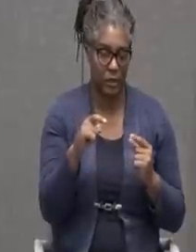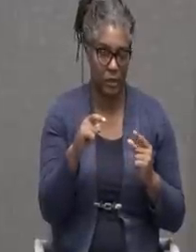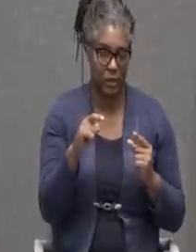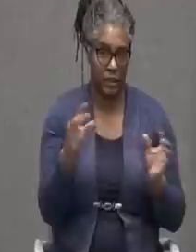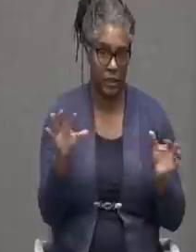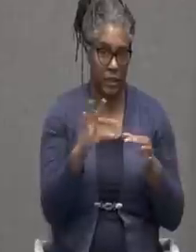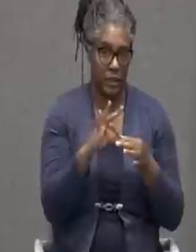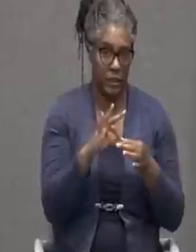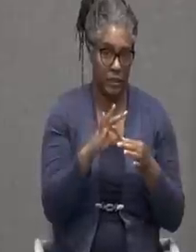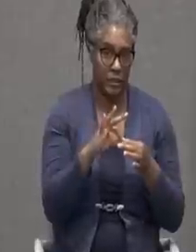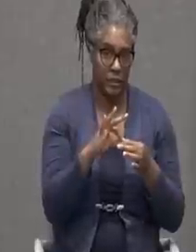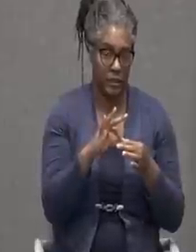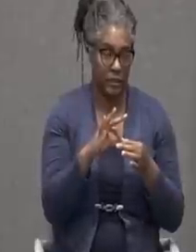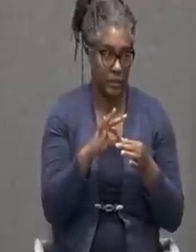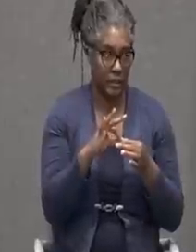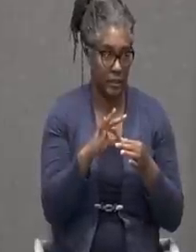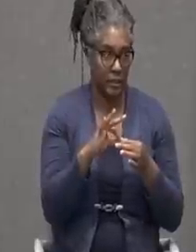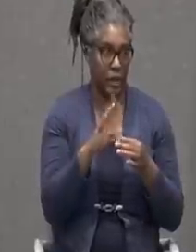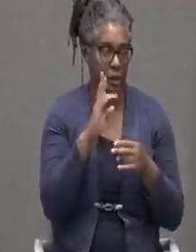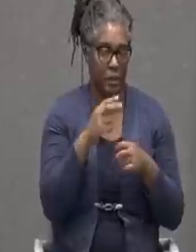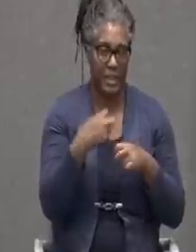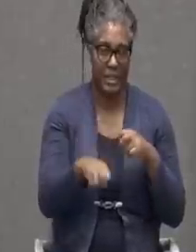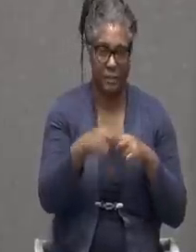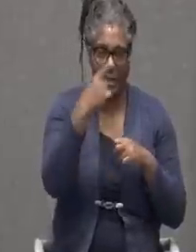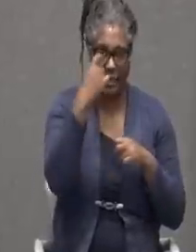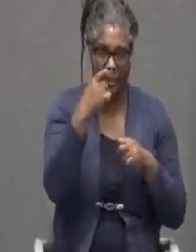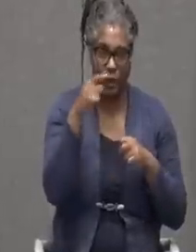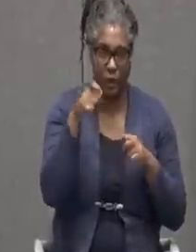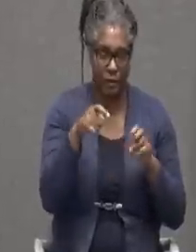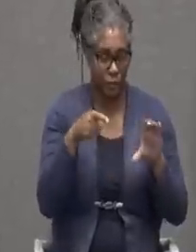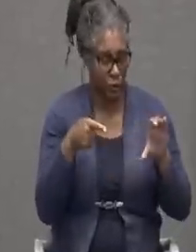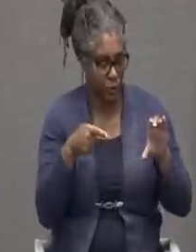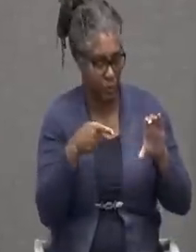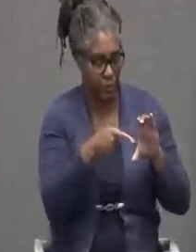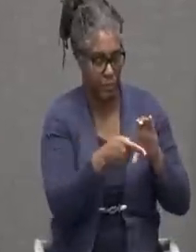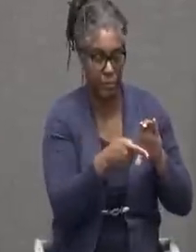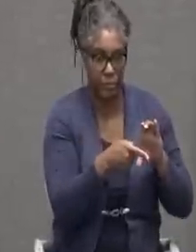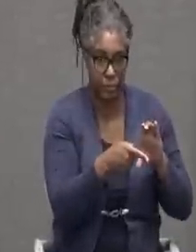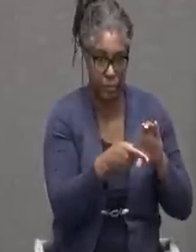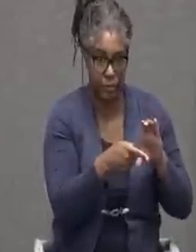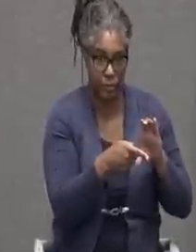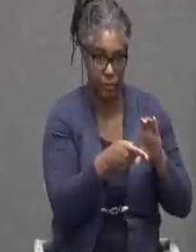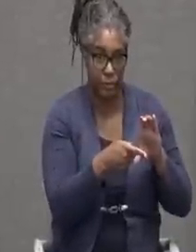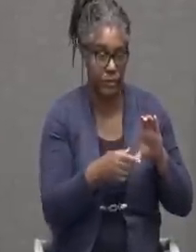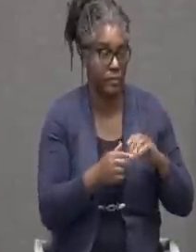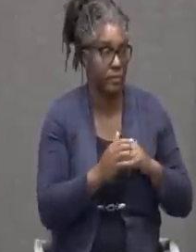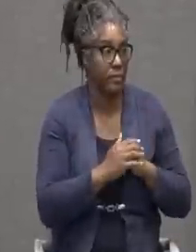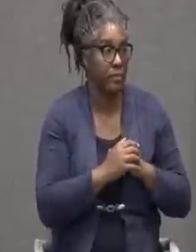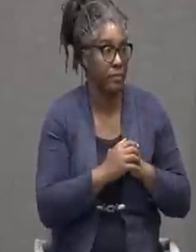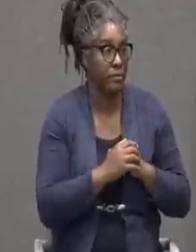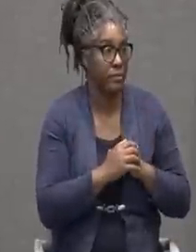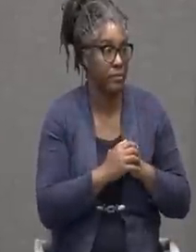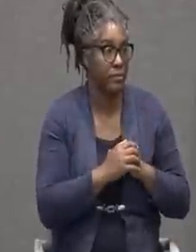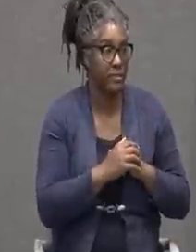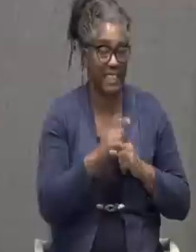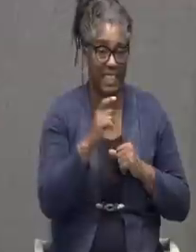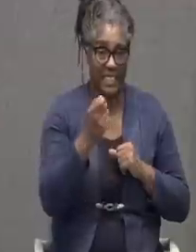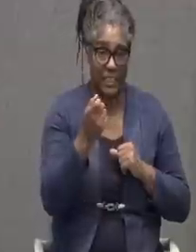there on the axle while I do this. And I need to hold